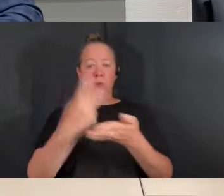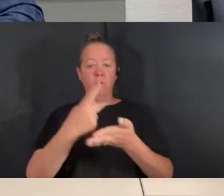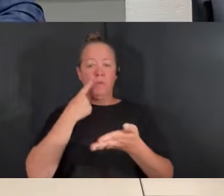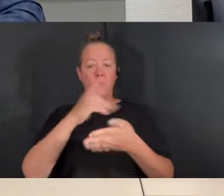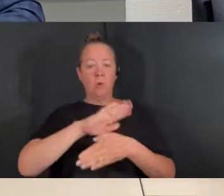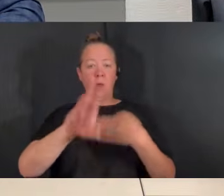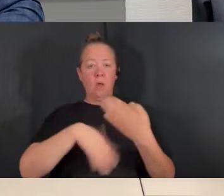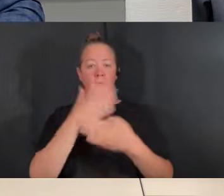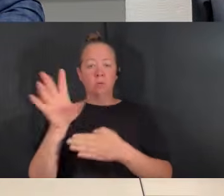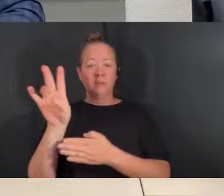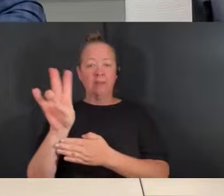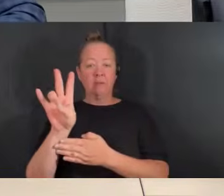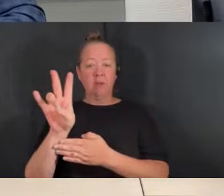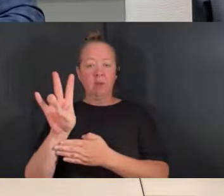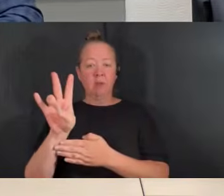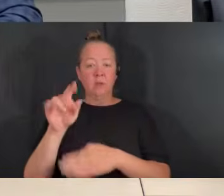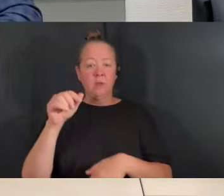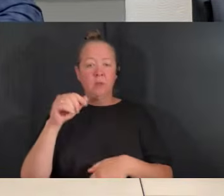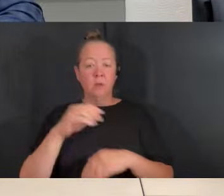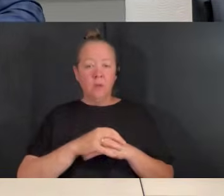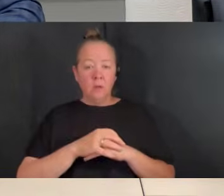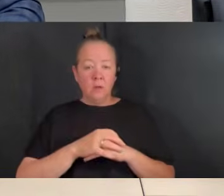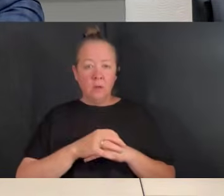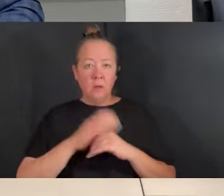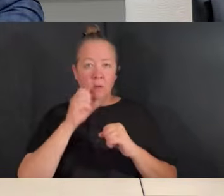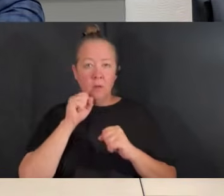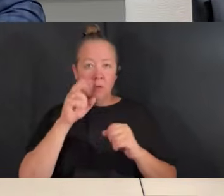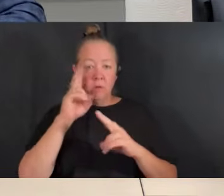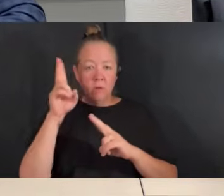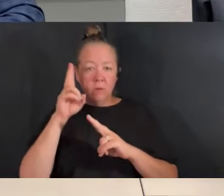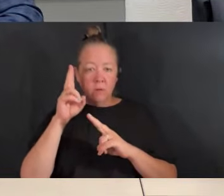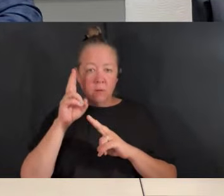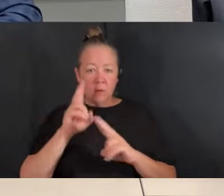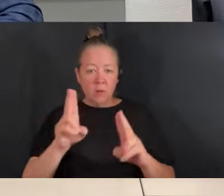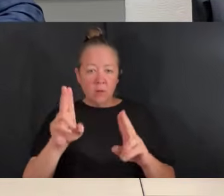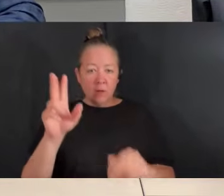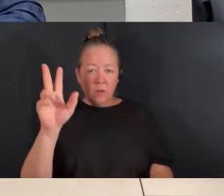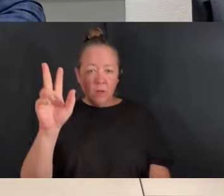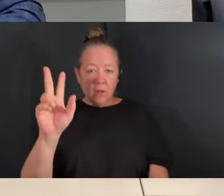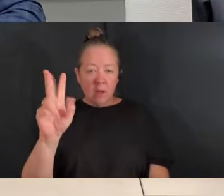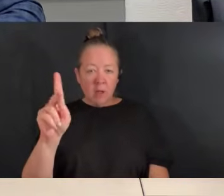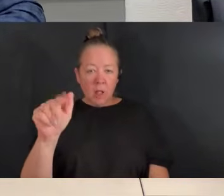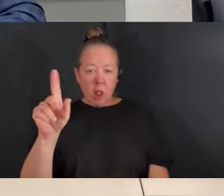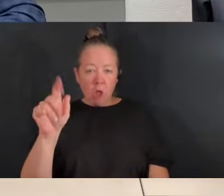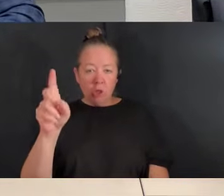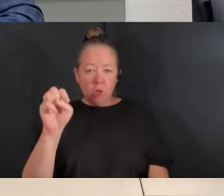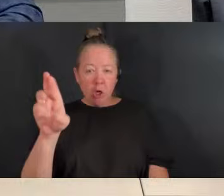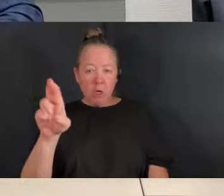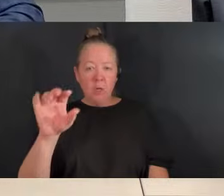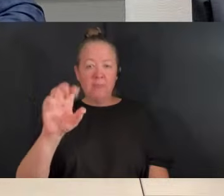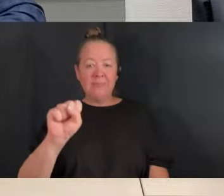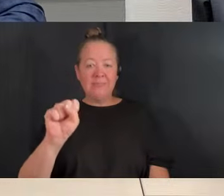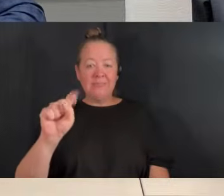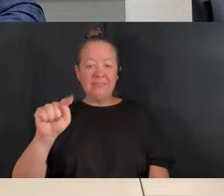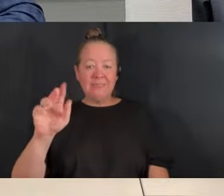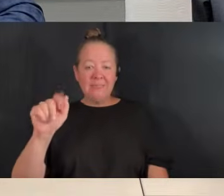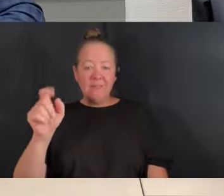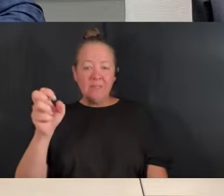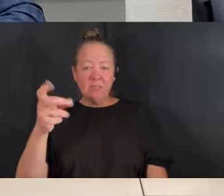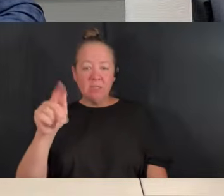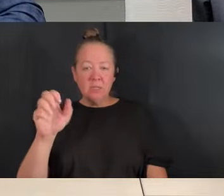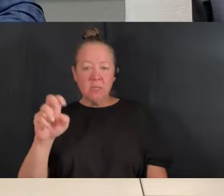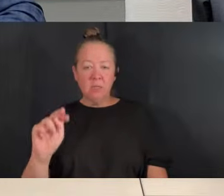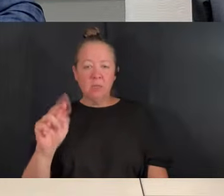Michael Clausler, and Joseph Stephenson have been renewed for the upcoming year. Renewal notifications have been sent to the